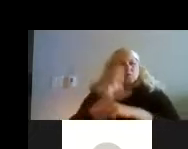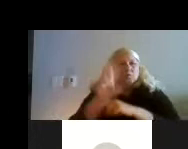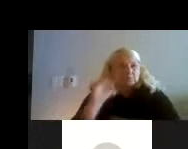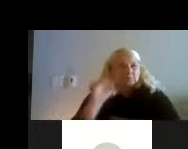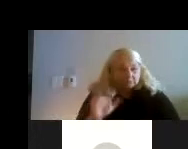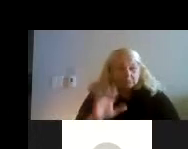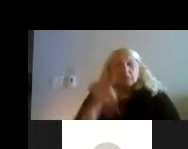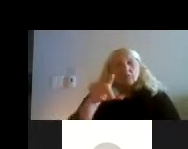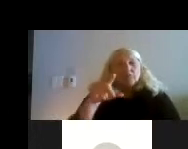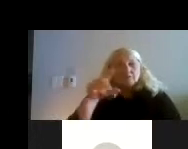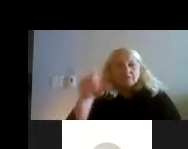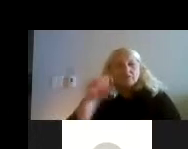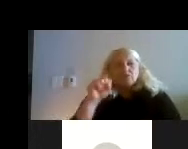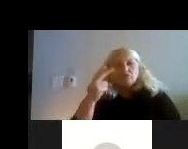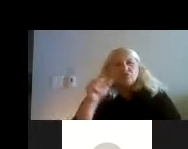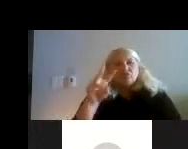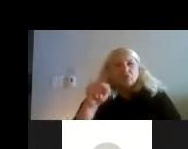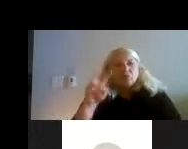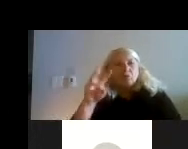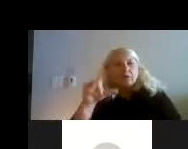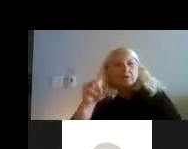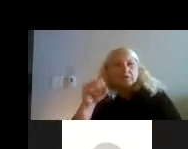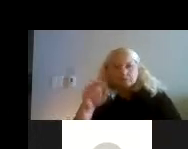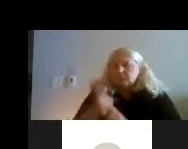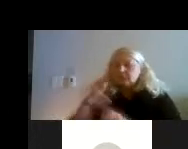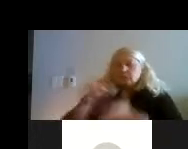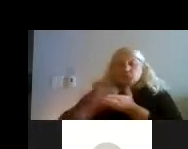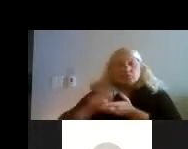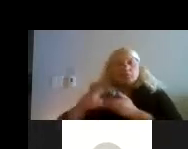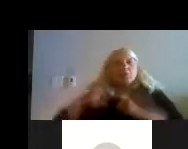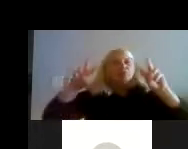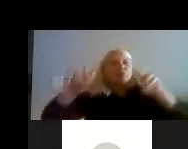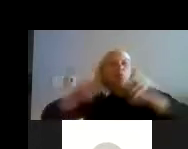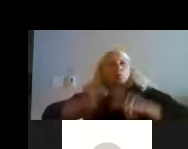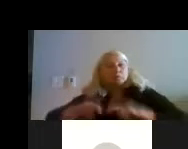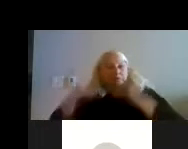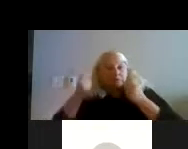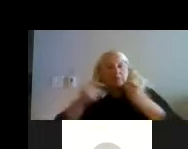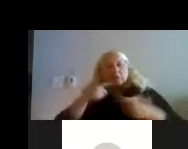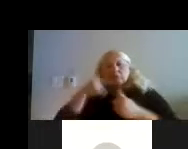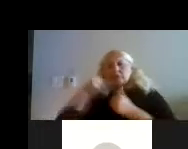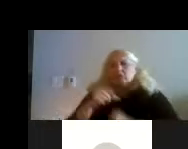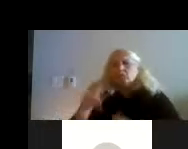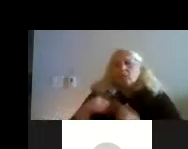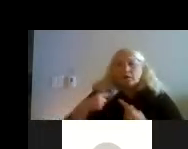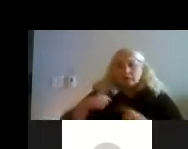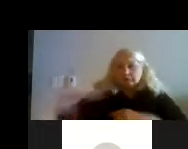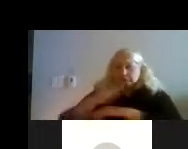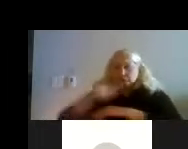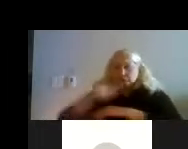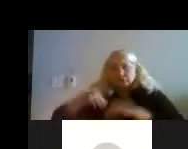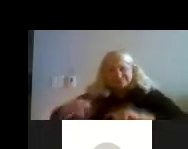Wilson, who writes a book called Research is Ceremony, talks a lot about how when we are doing Indigenous research, it is